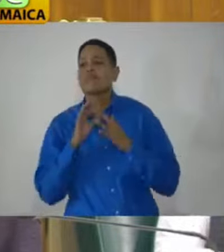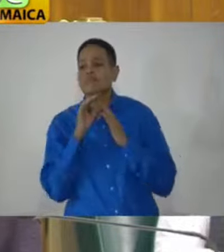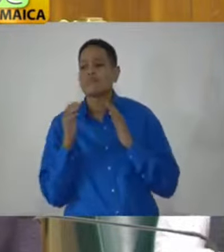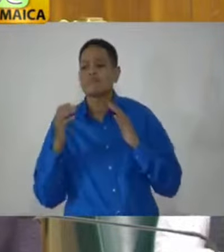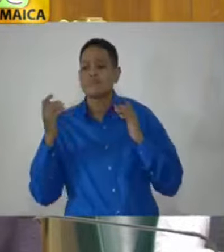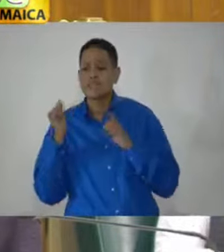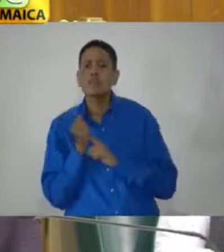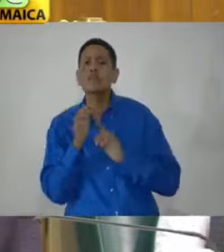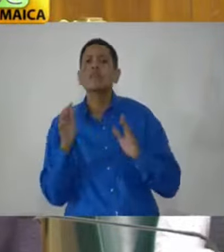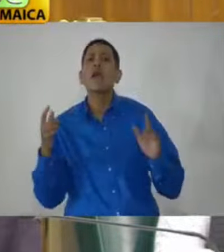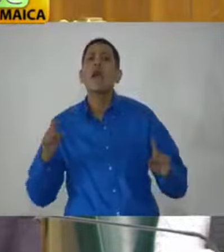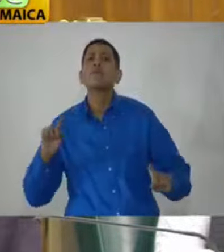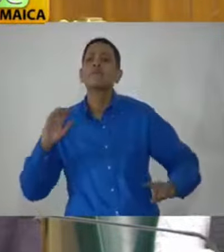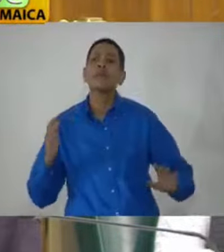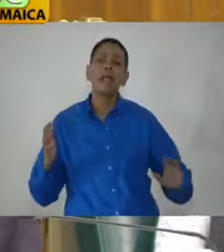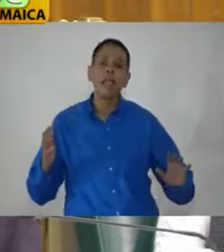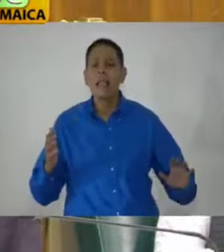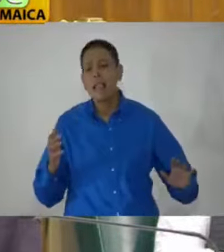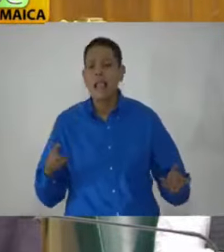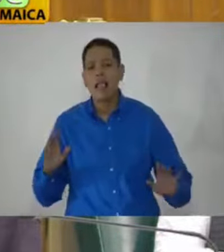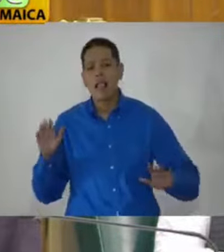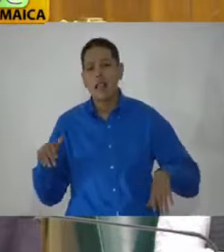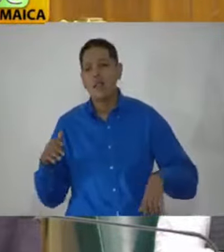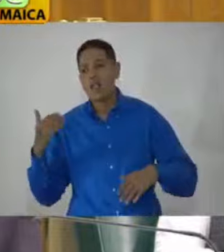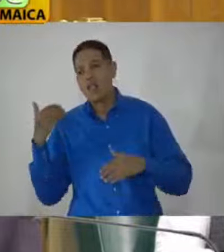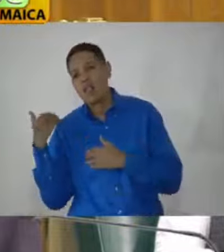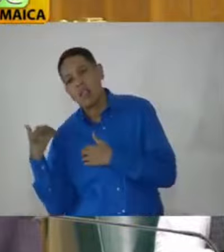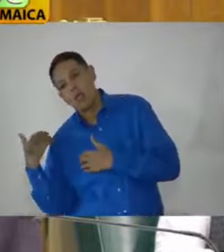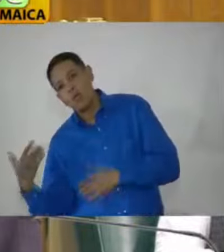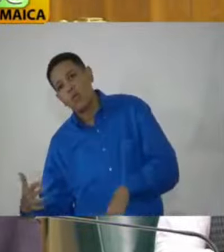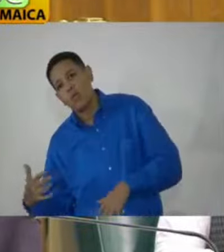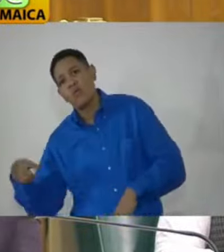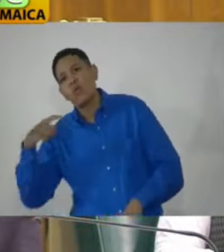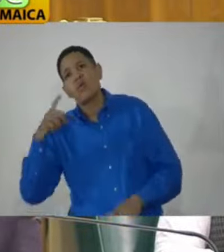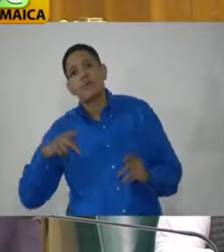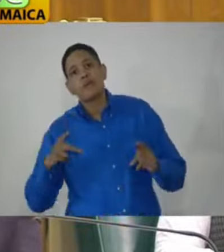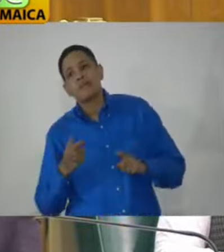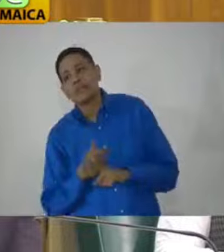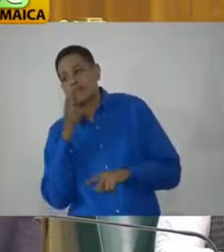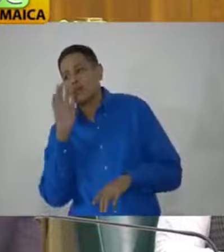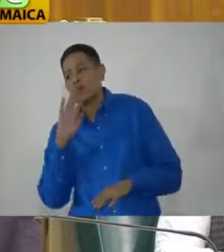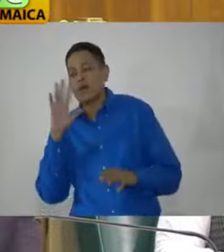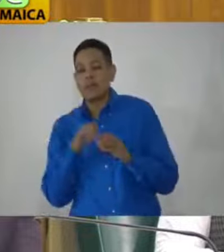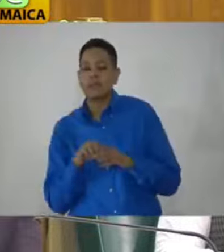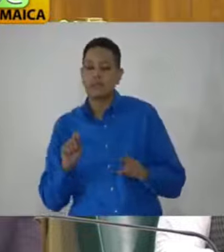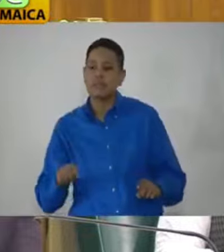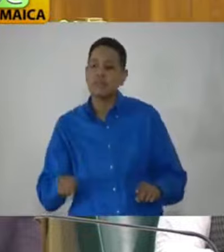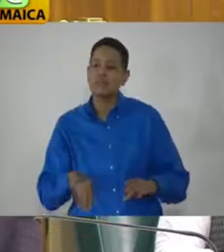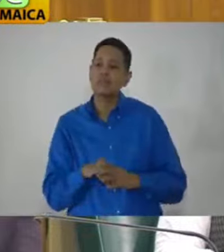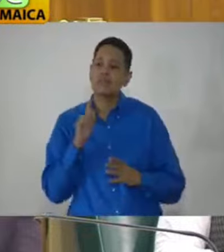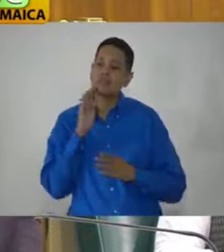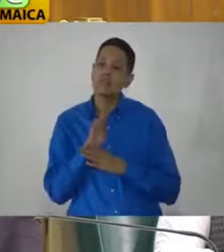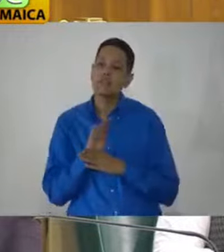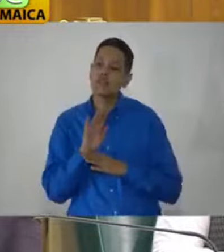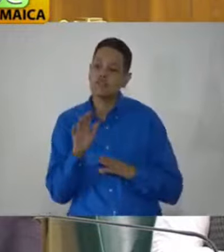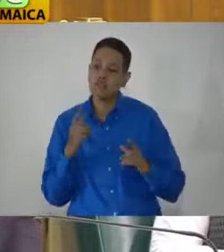the circumstances, it seems a little bit onerous to those persons who are participating in the